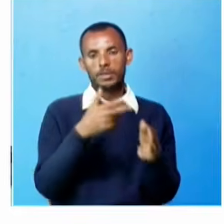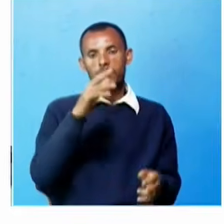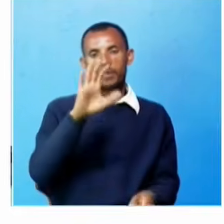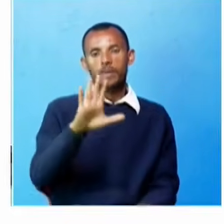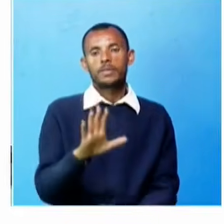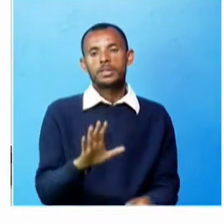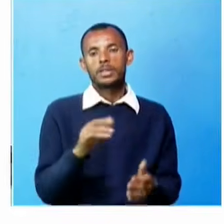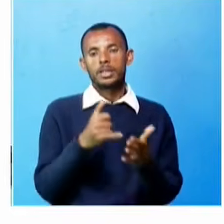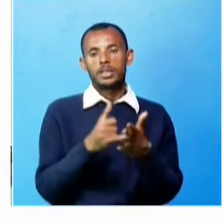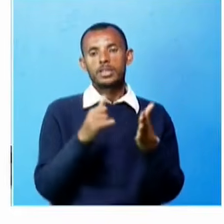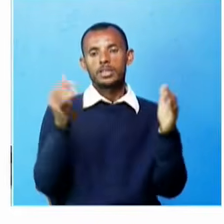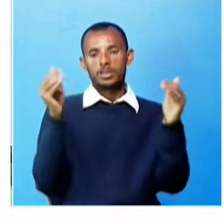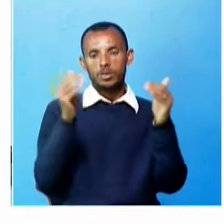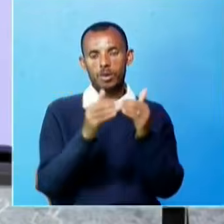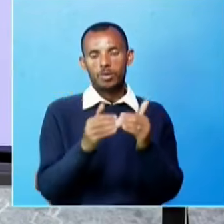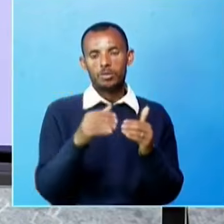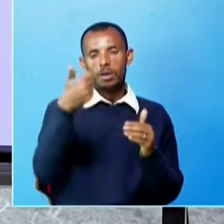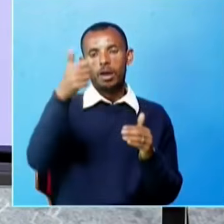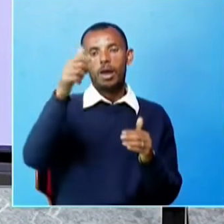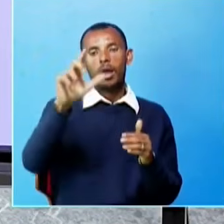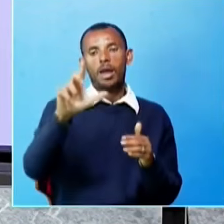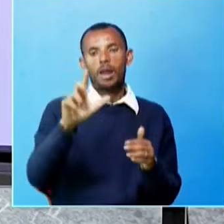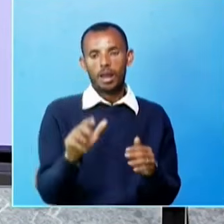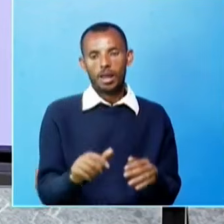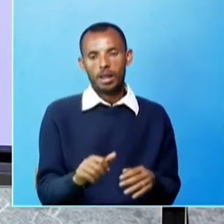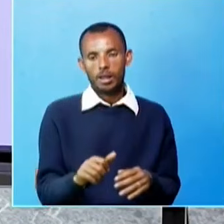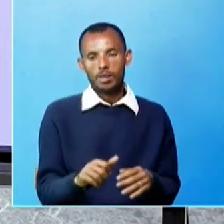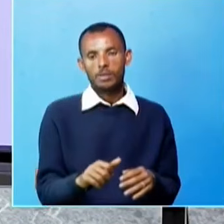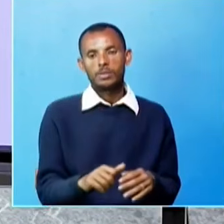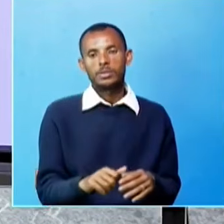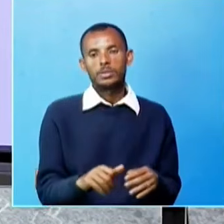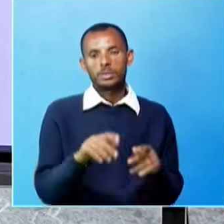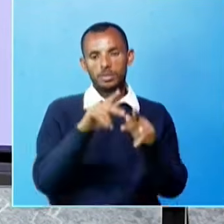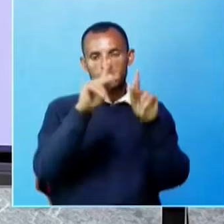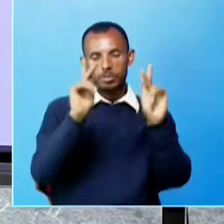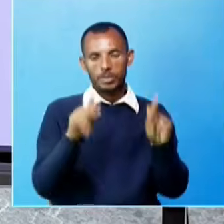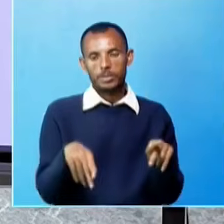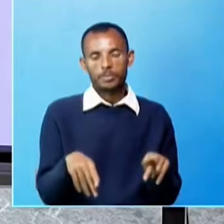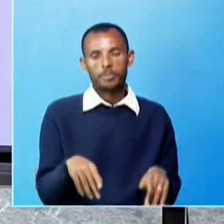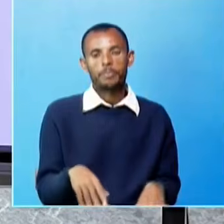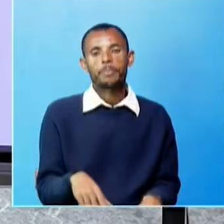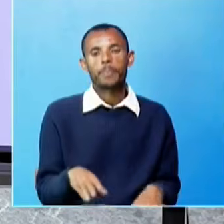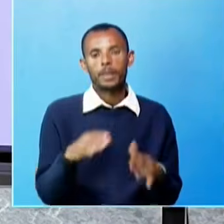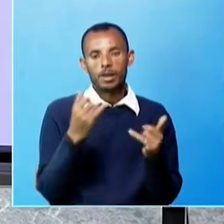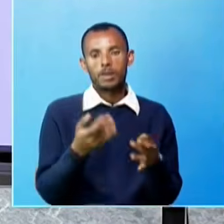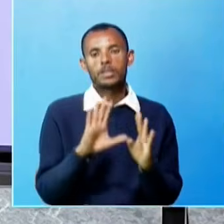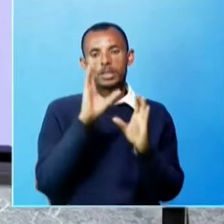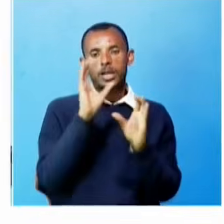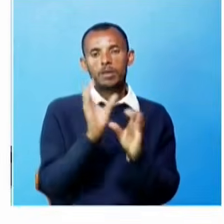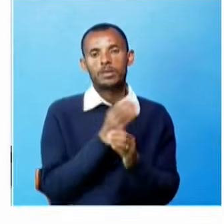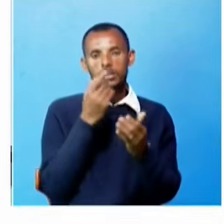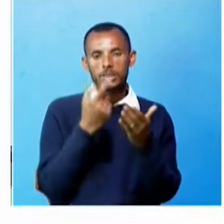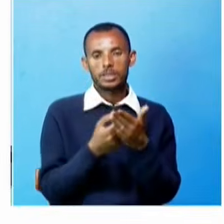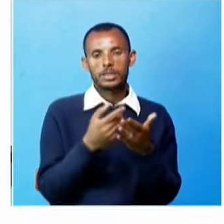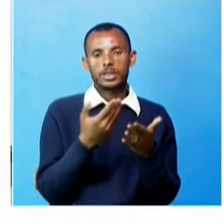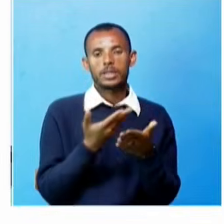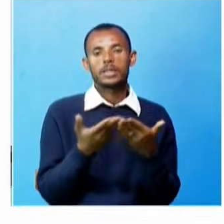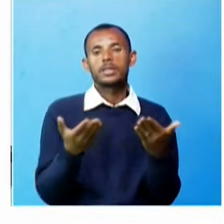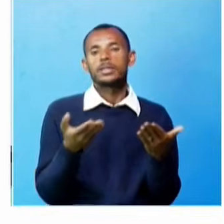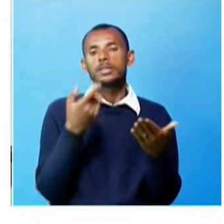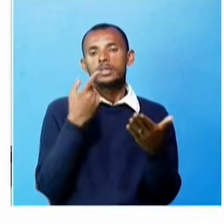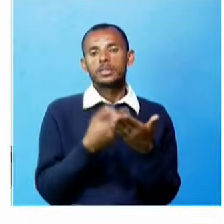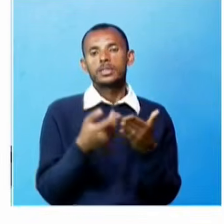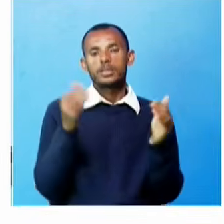result gives us the lateral surface area of the prism. So now let's calculate this thing. So